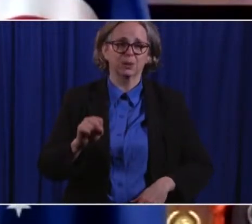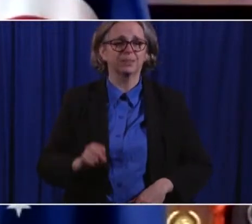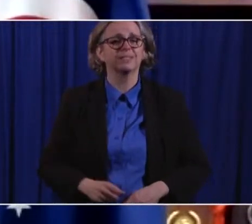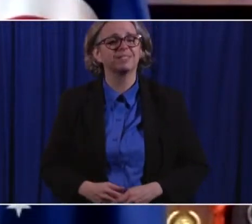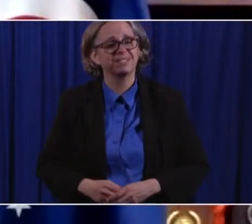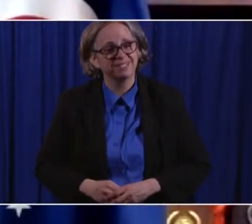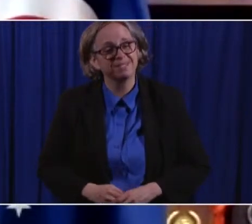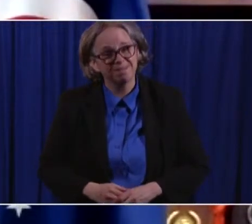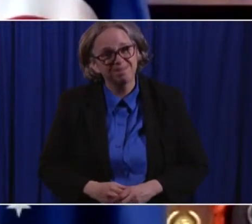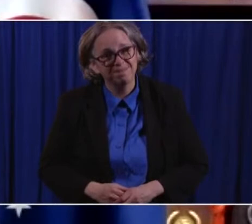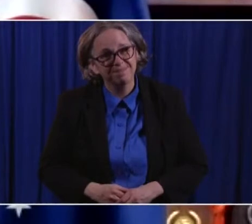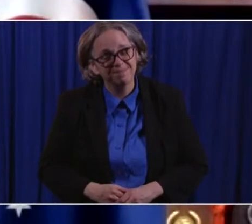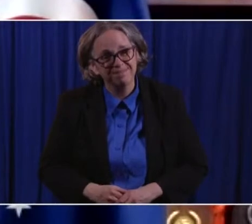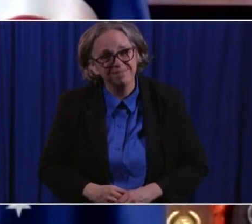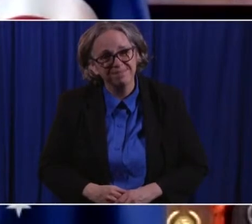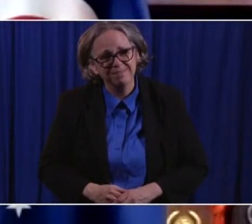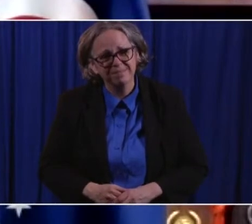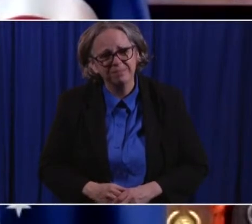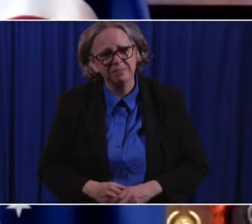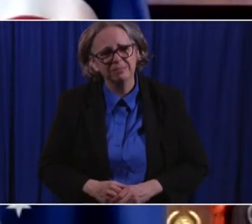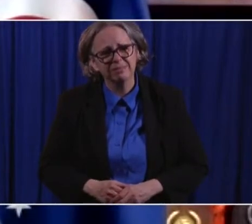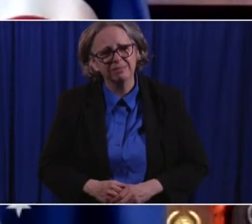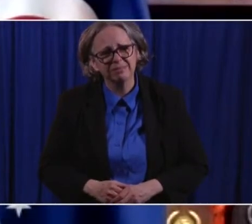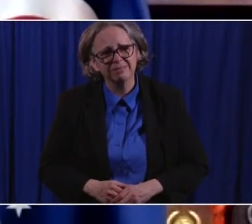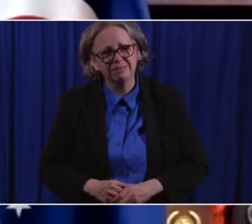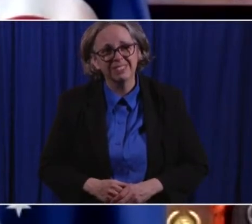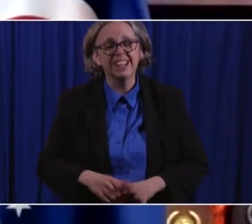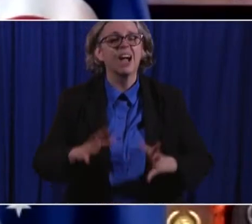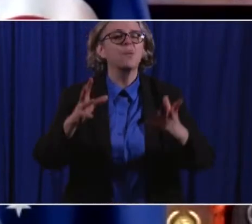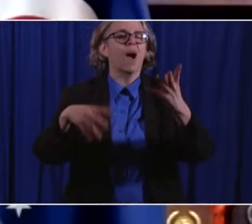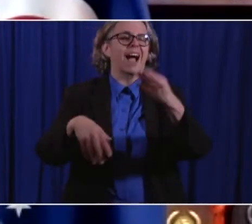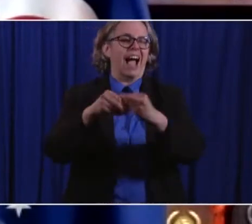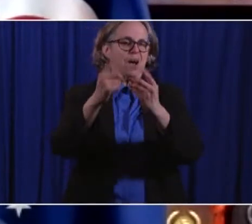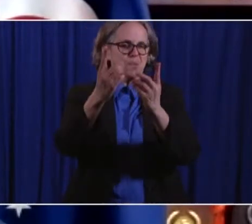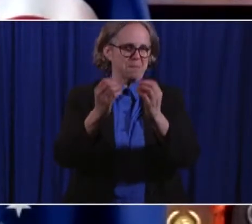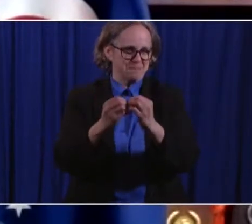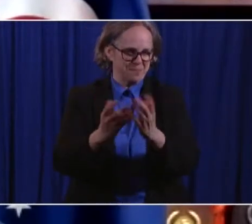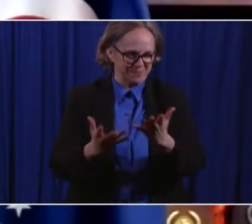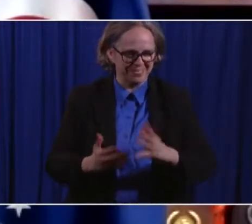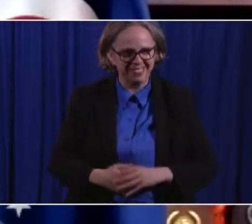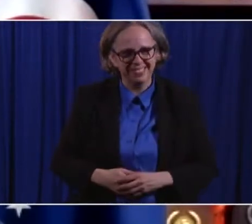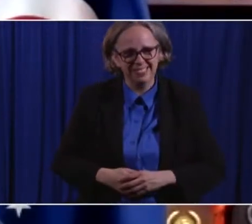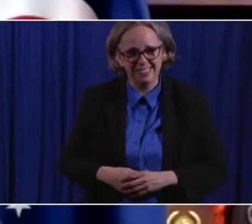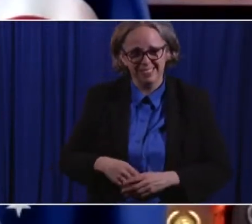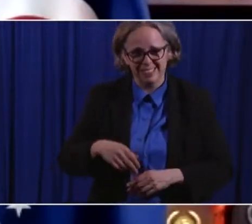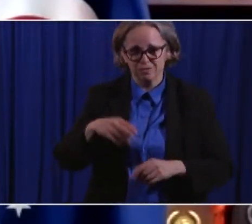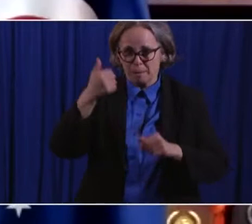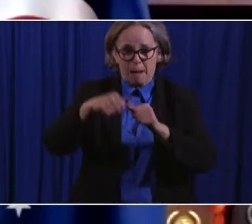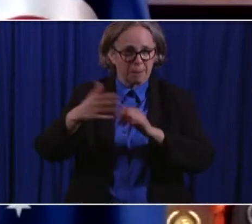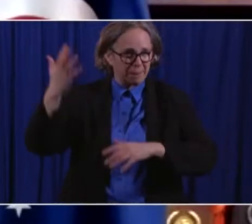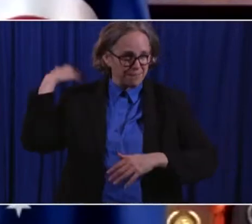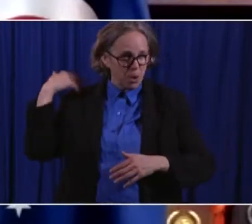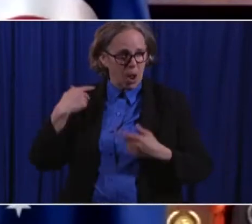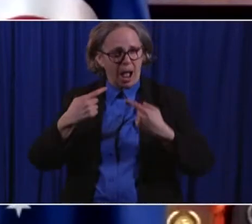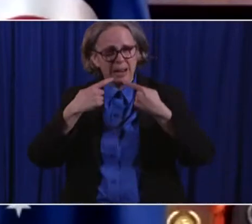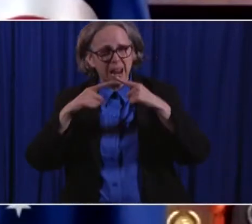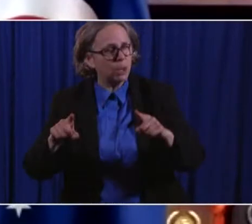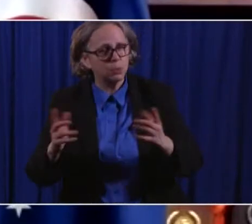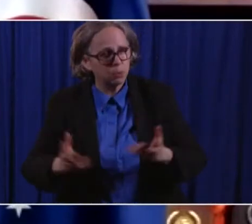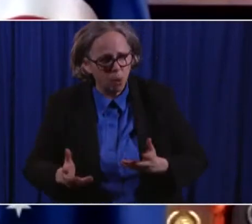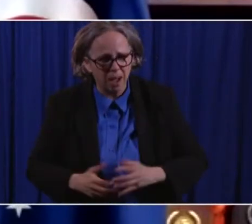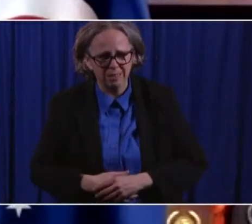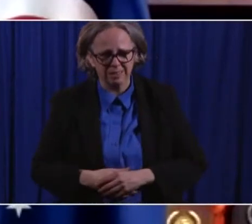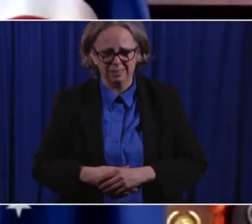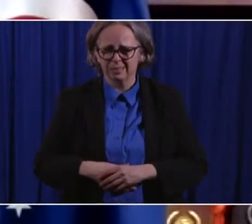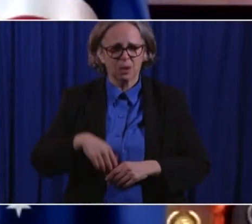also want to reflect on an announcement because every time we talk about it, we get more students who sign up. The Choose Ohio First